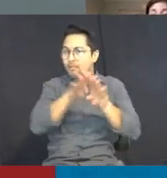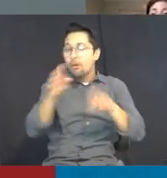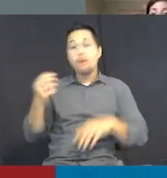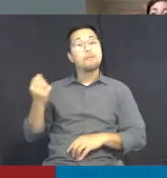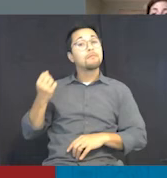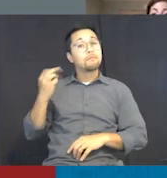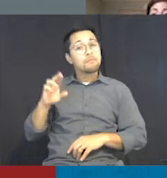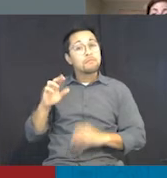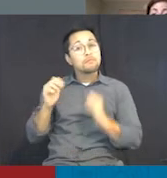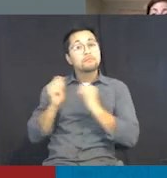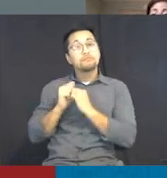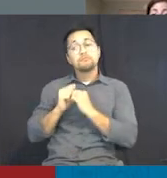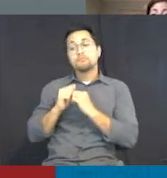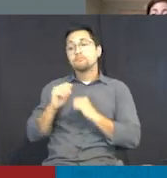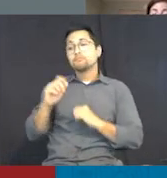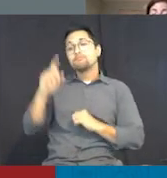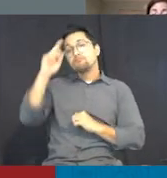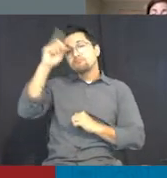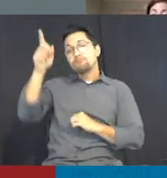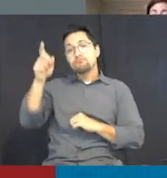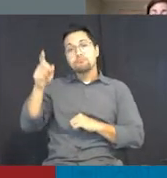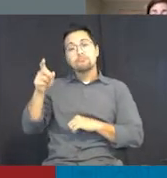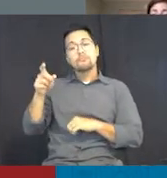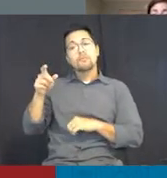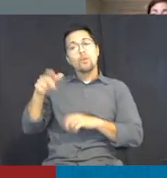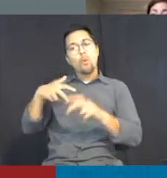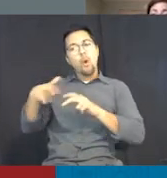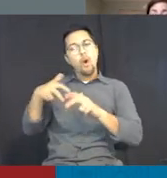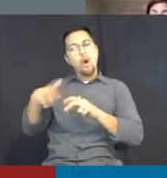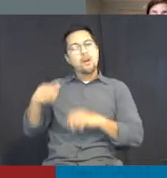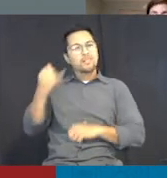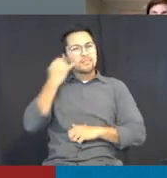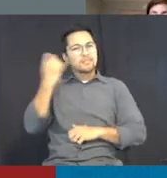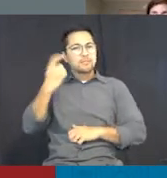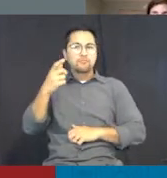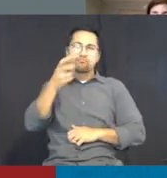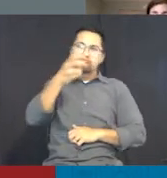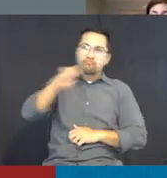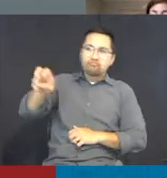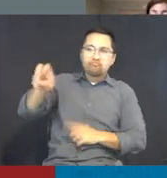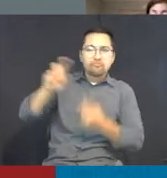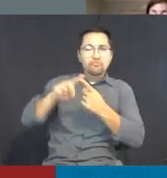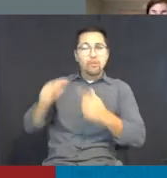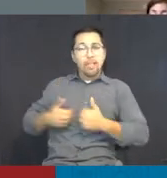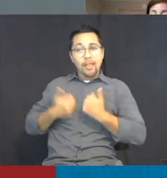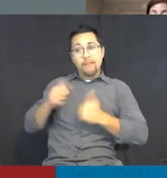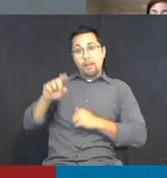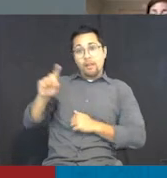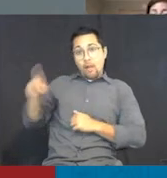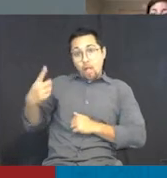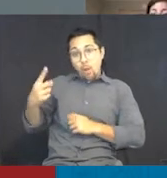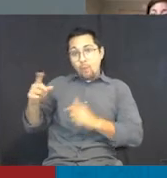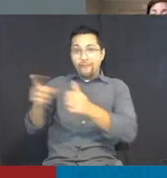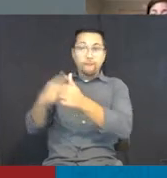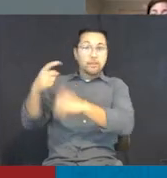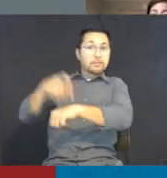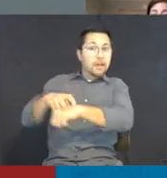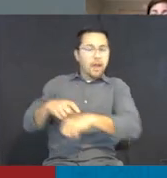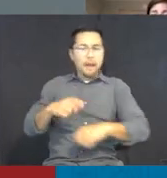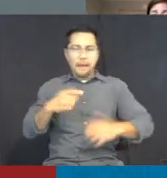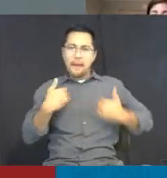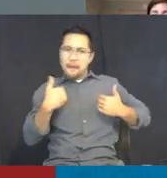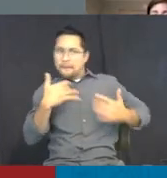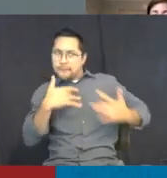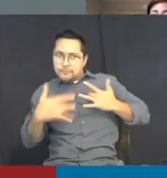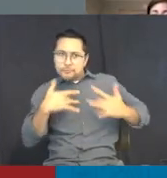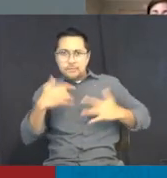door, you could pair a smart lock with a motion sensor. So if no motion is detected at a certain time of day, then lock the